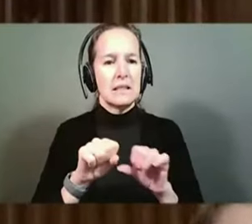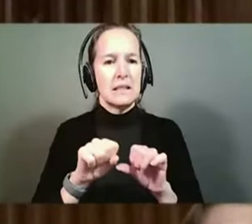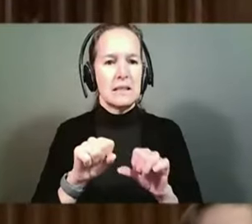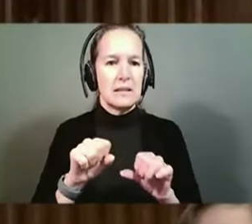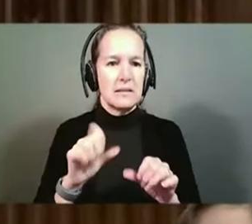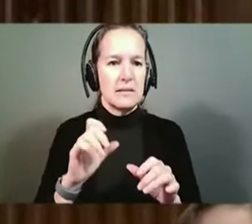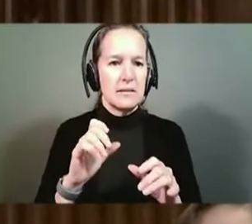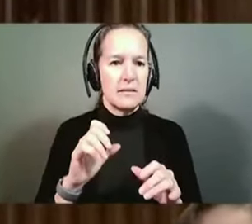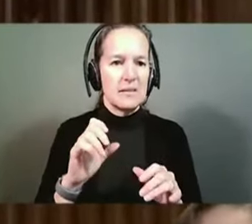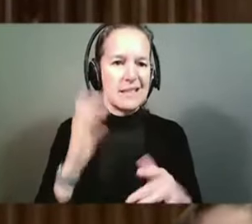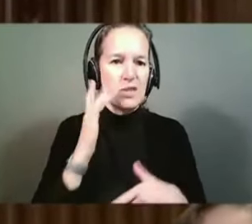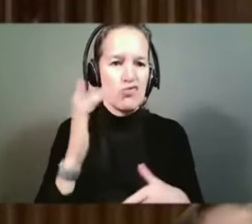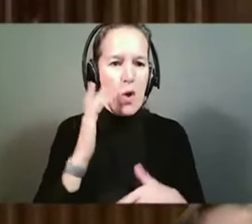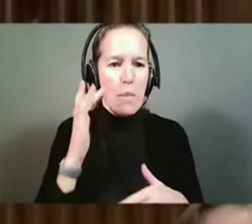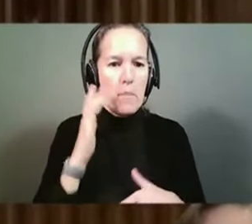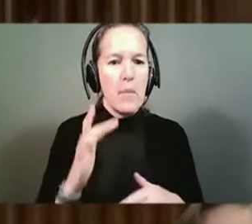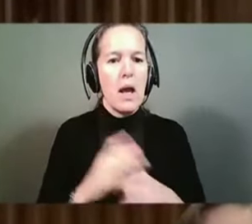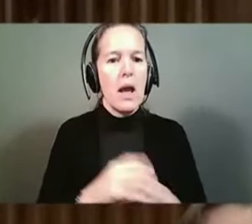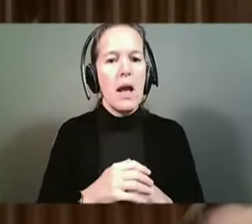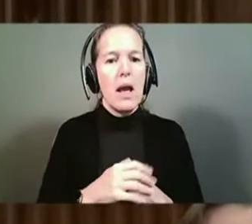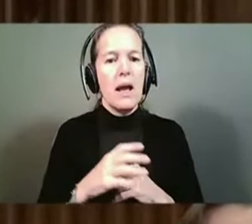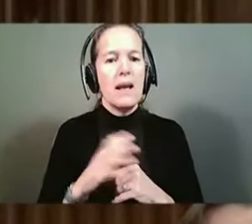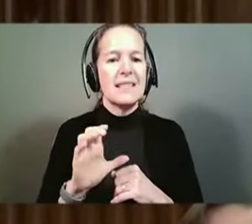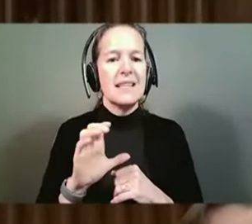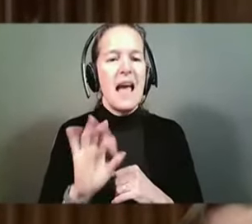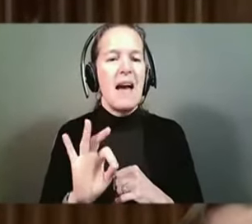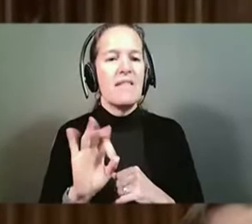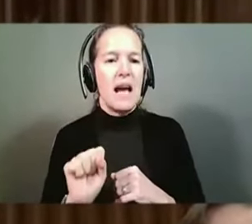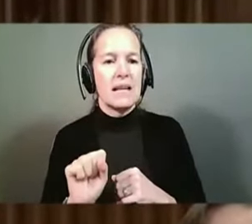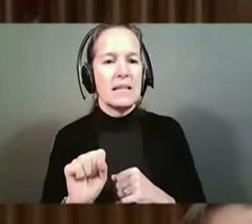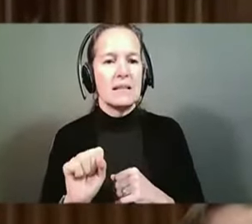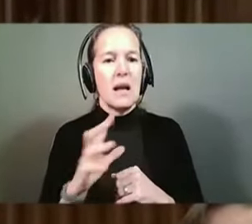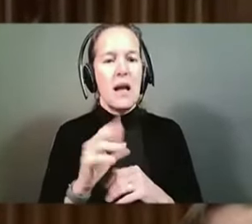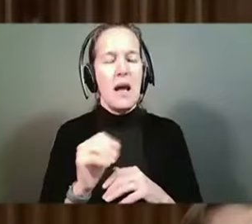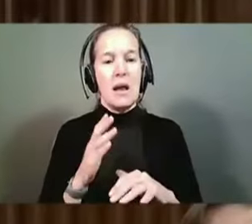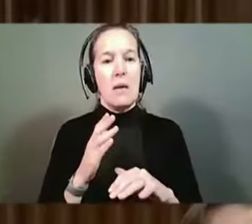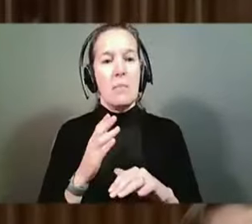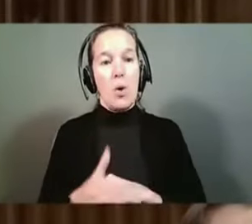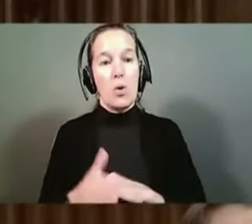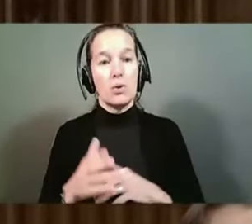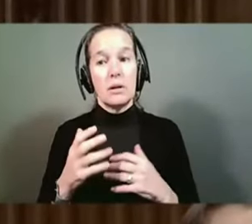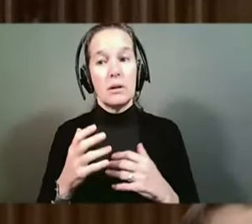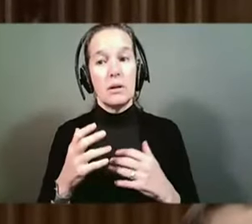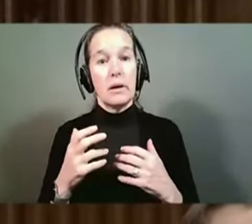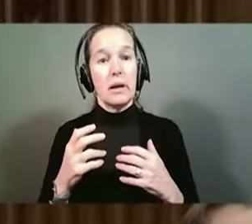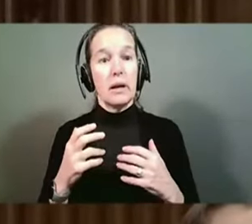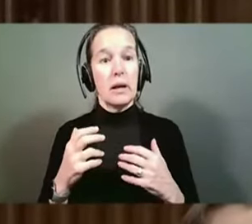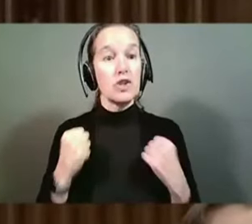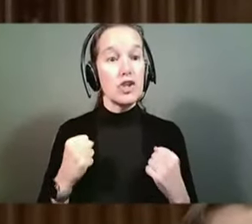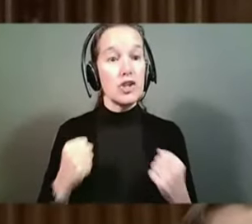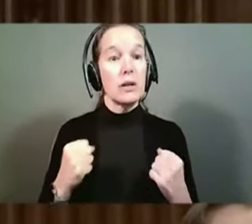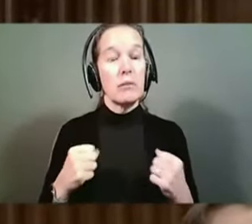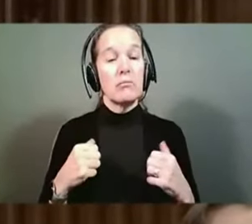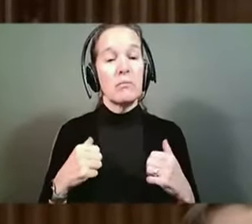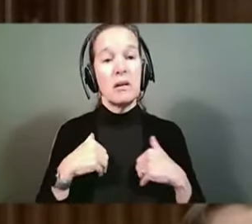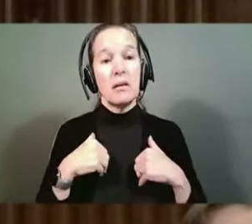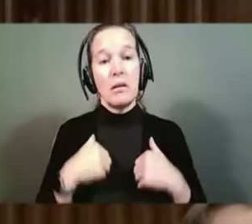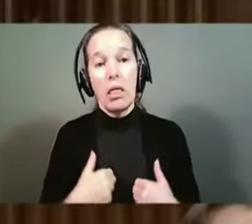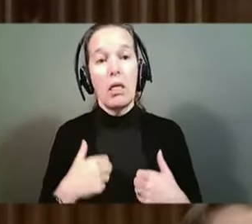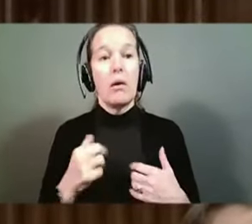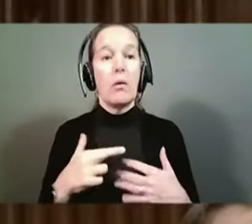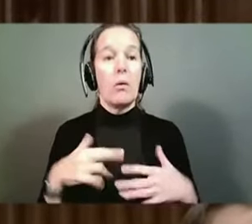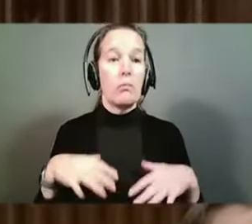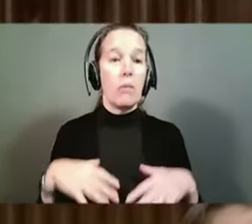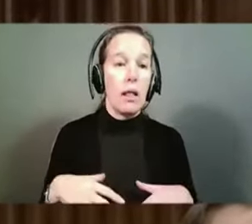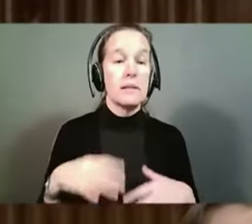neuroimmune condition whose hallmark symptom is post-exertion symptom exacerbation or post-exertion malaise, which means when I